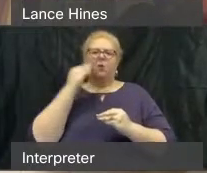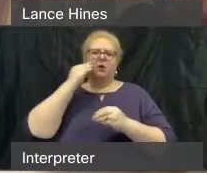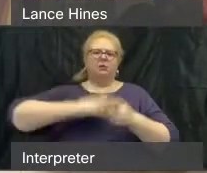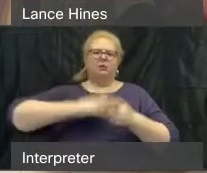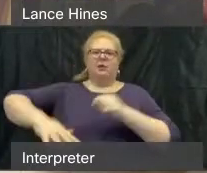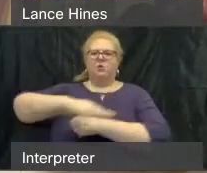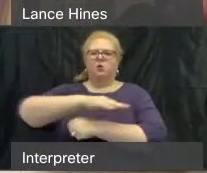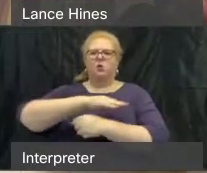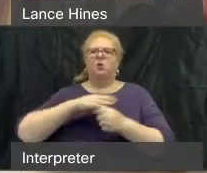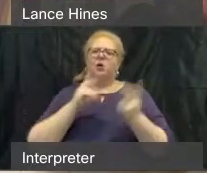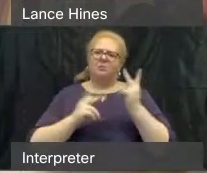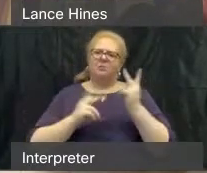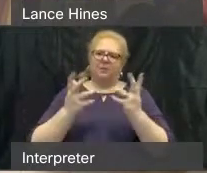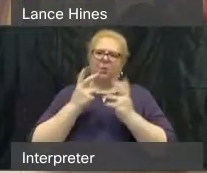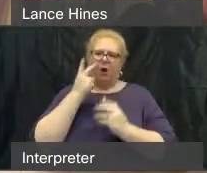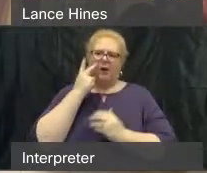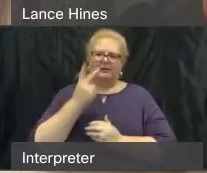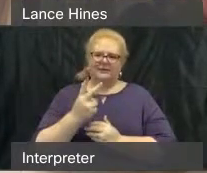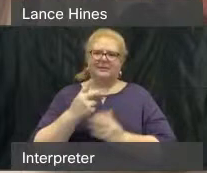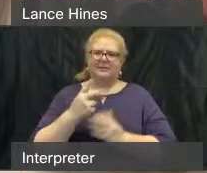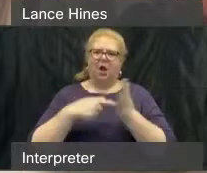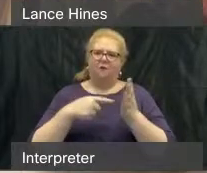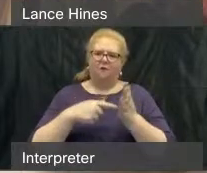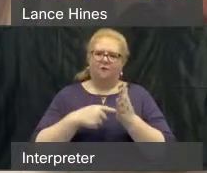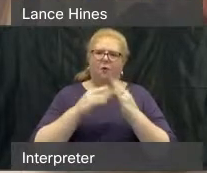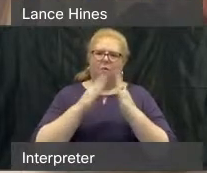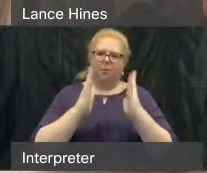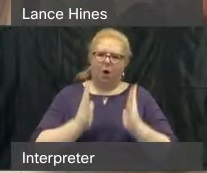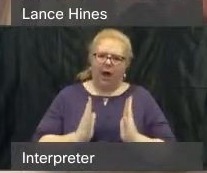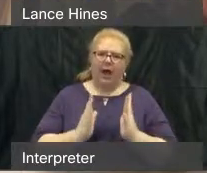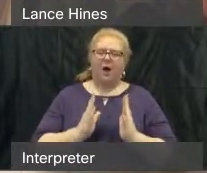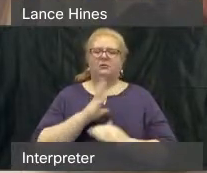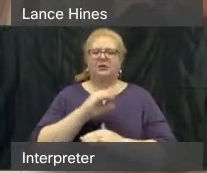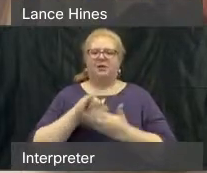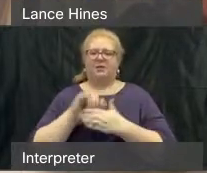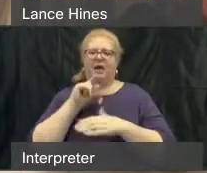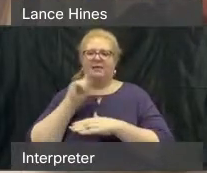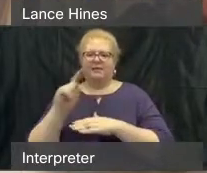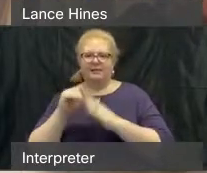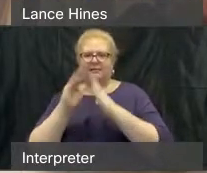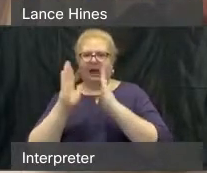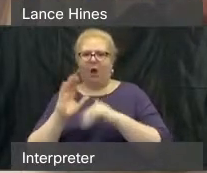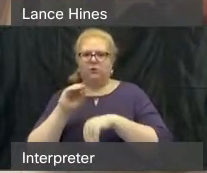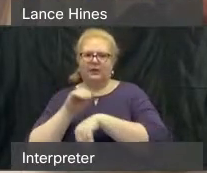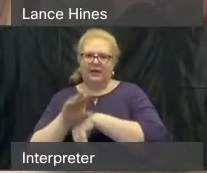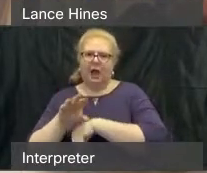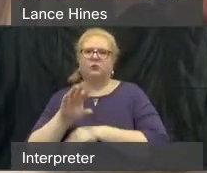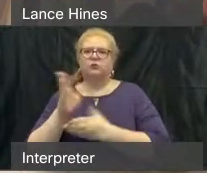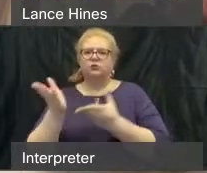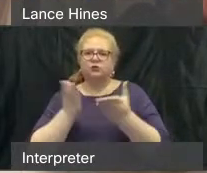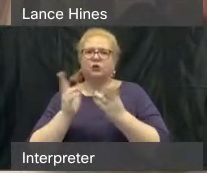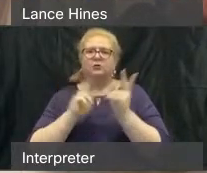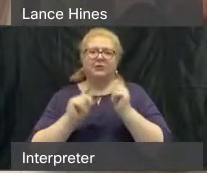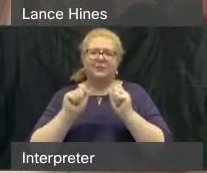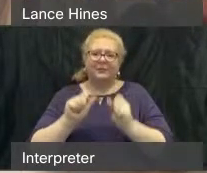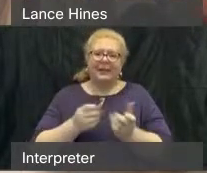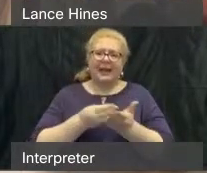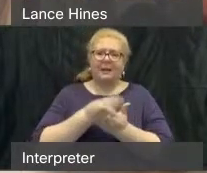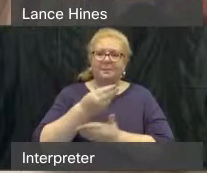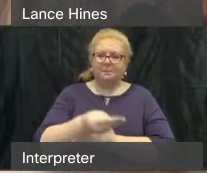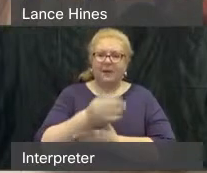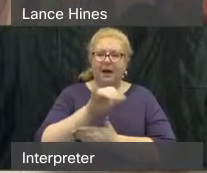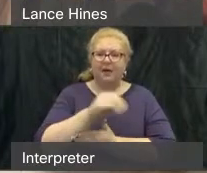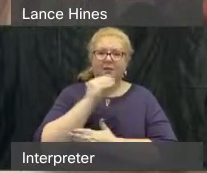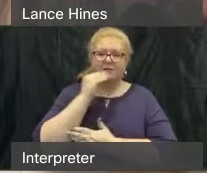and inaffordable housing is a housing counseling service, so people can buy these homes. And as I recall, in